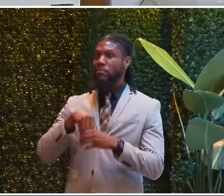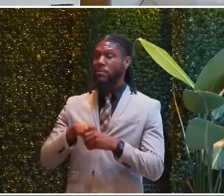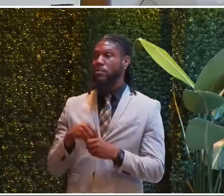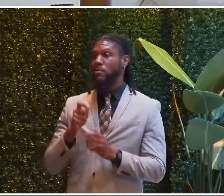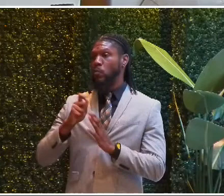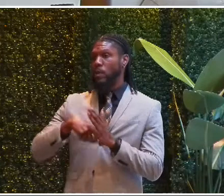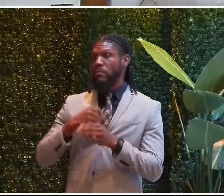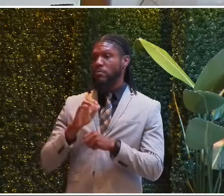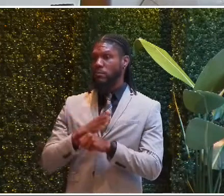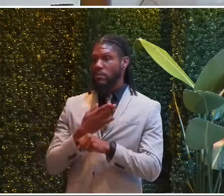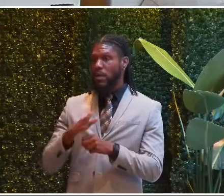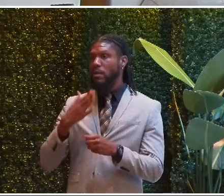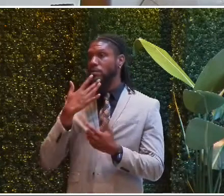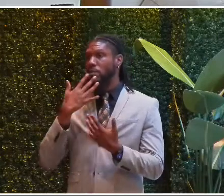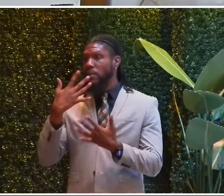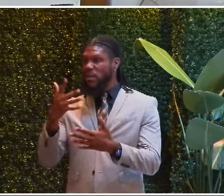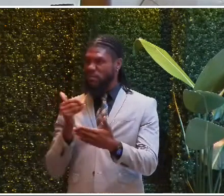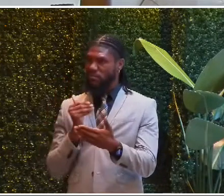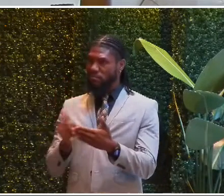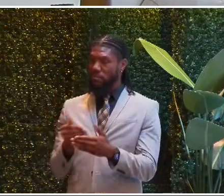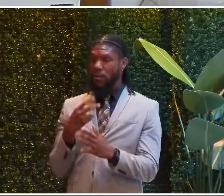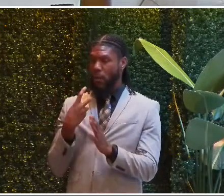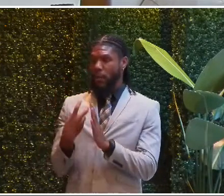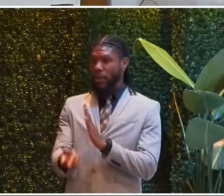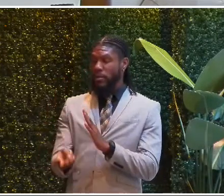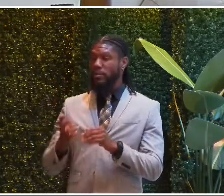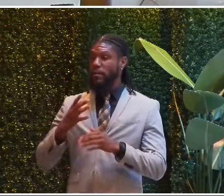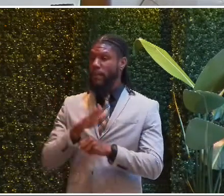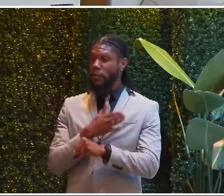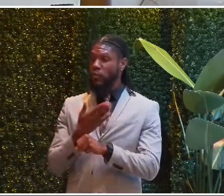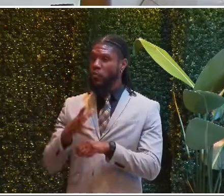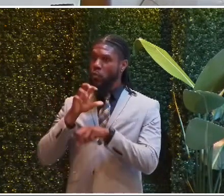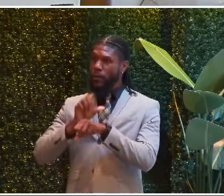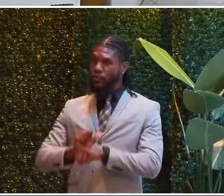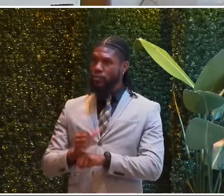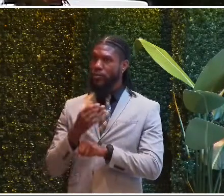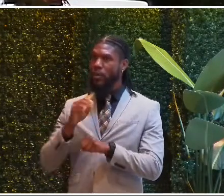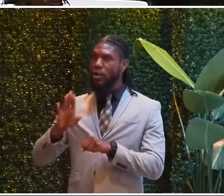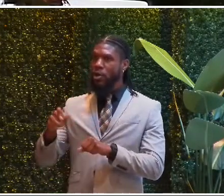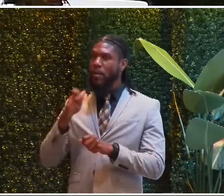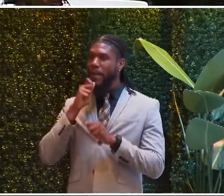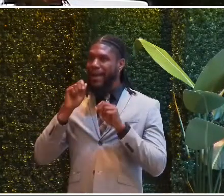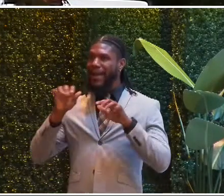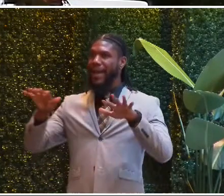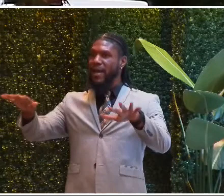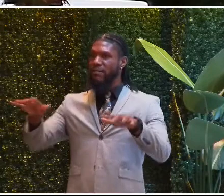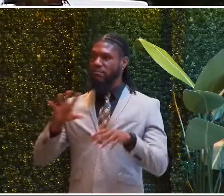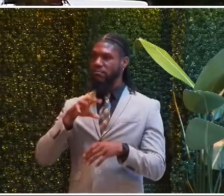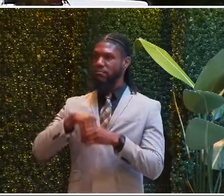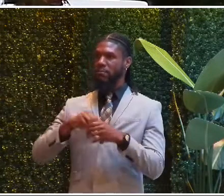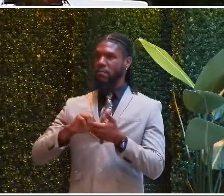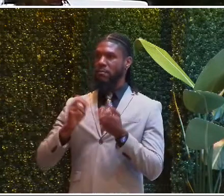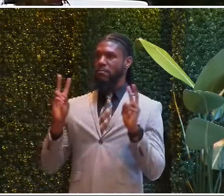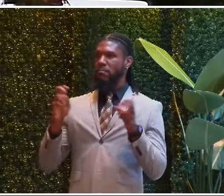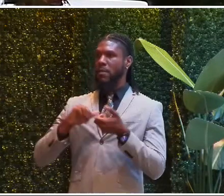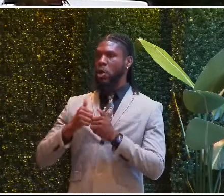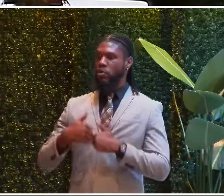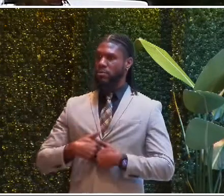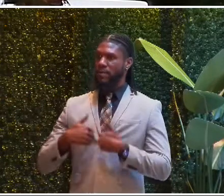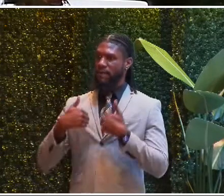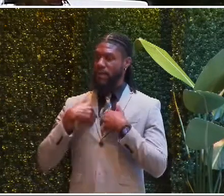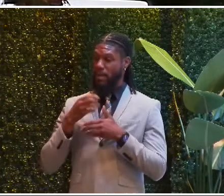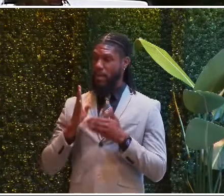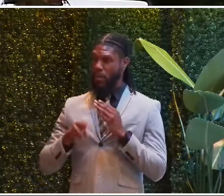an upcoming immersive musical ritual. And her podcast, including How to Survive the End of the